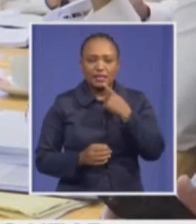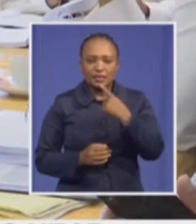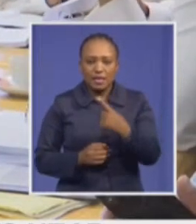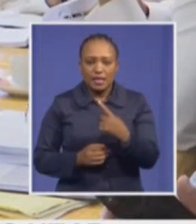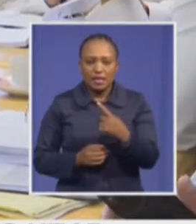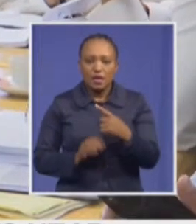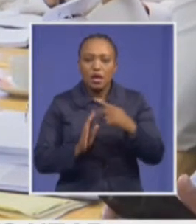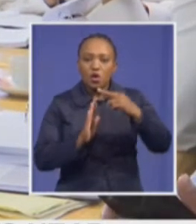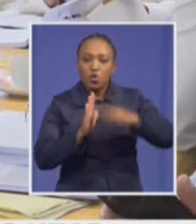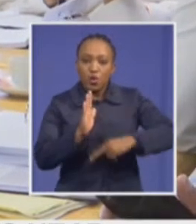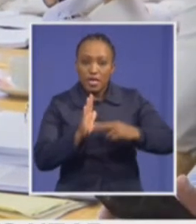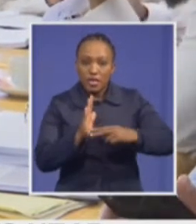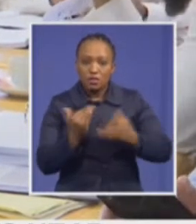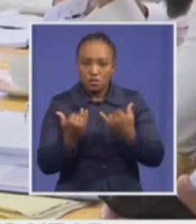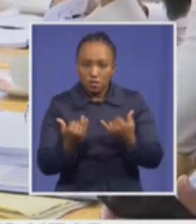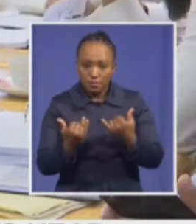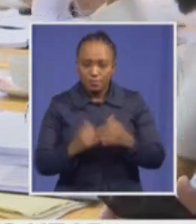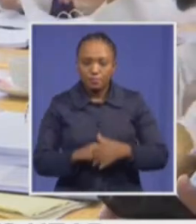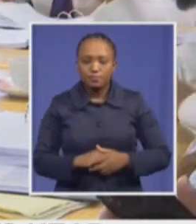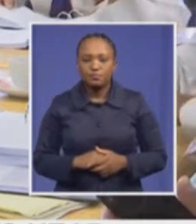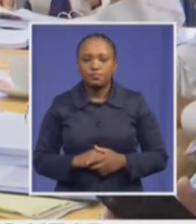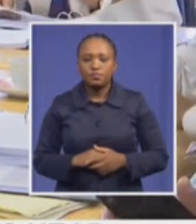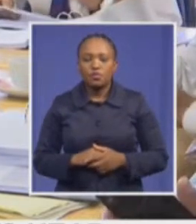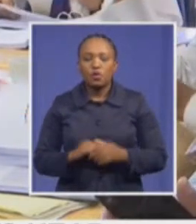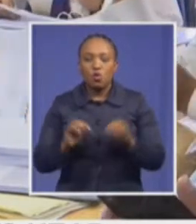out the paragraph at 91